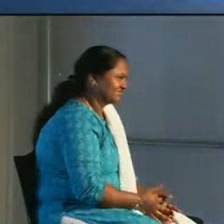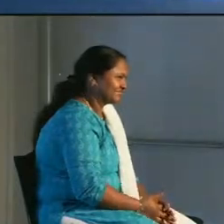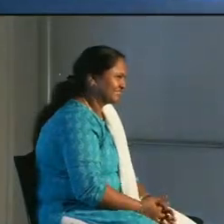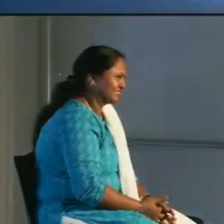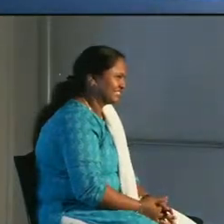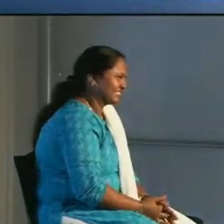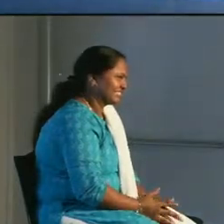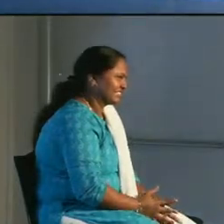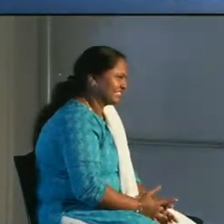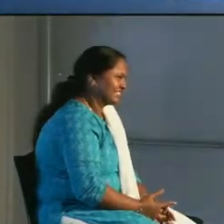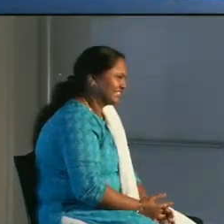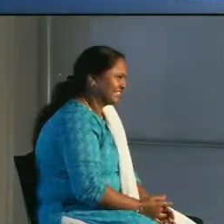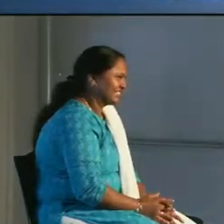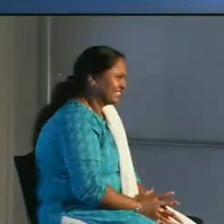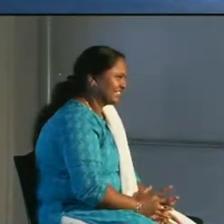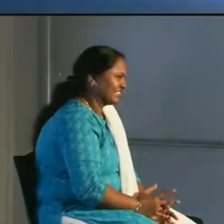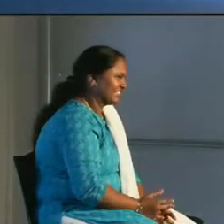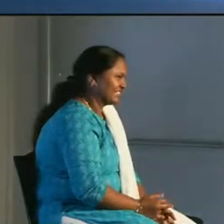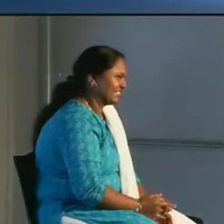I was waiting for her.